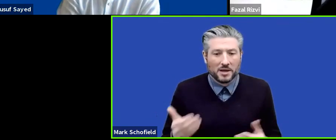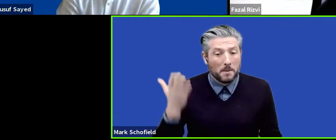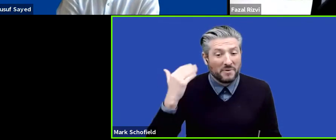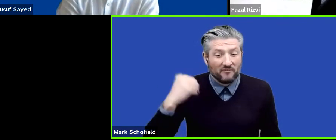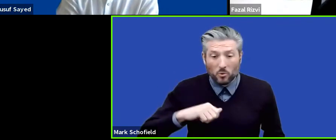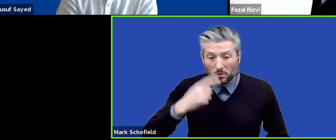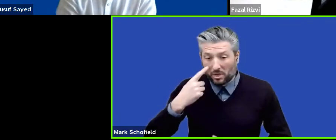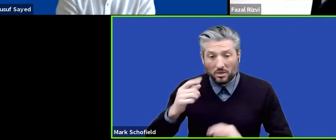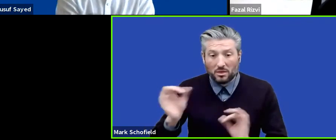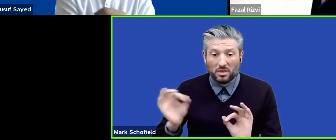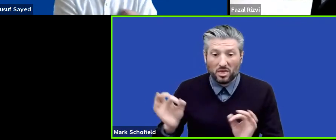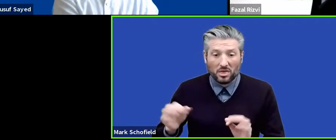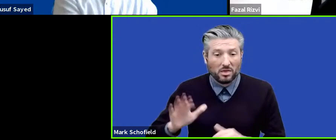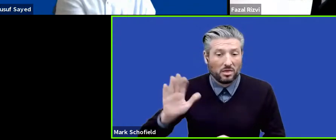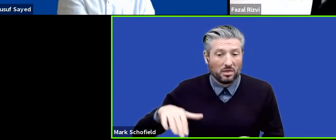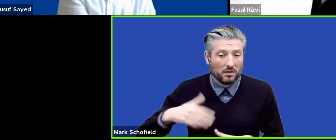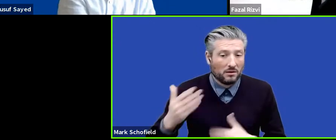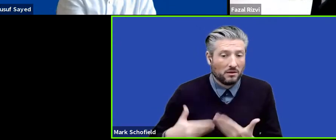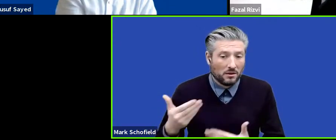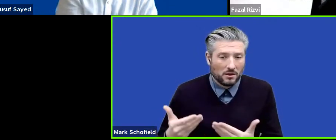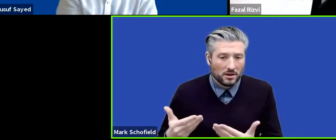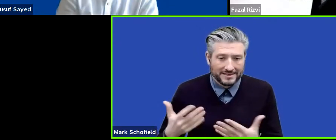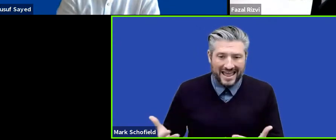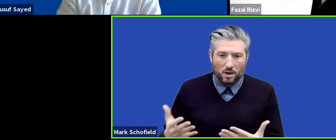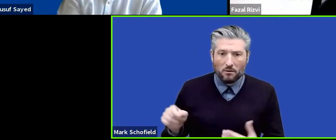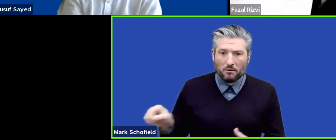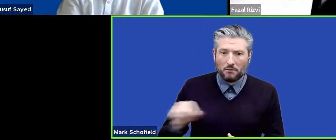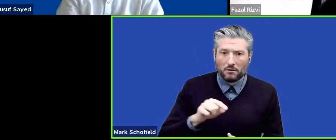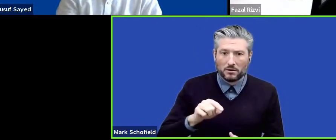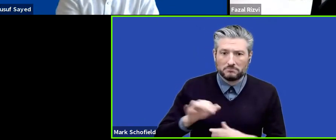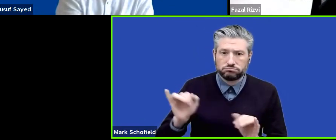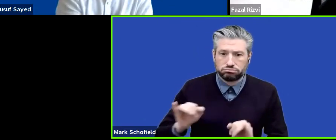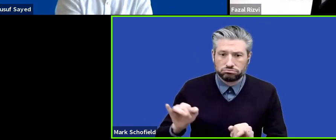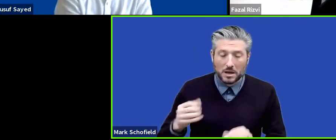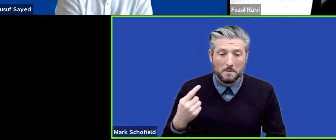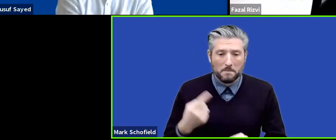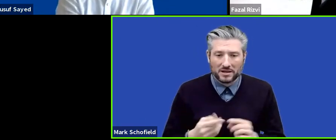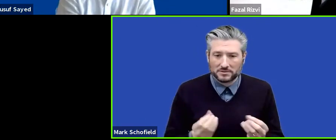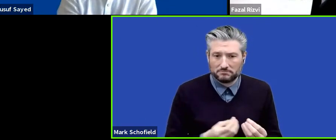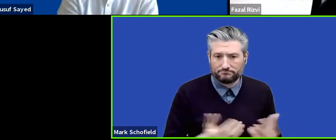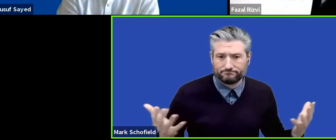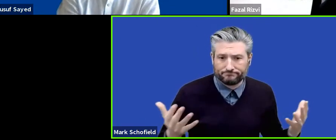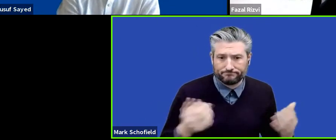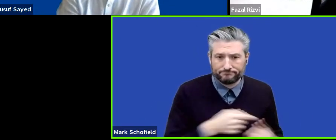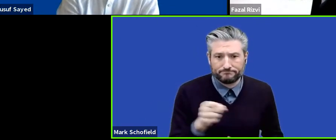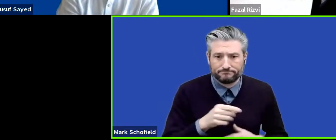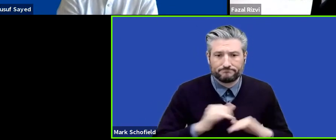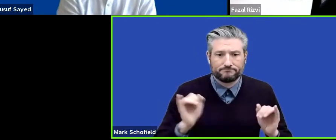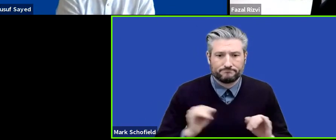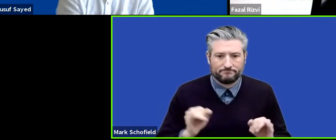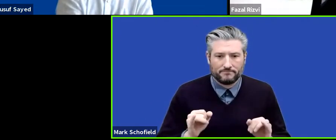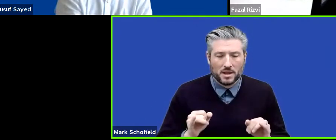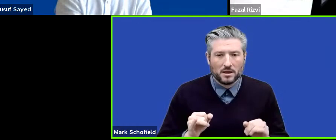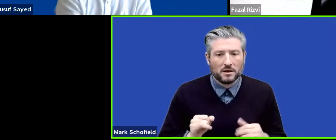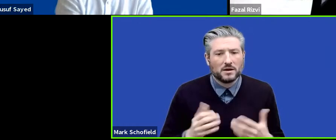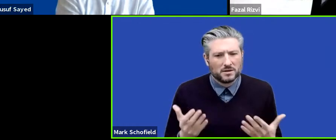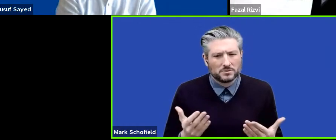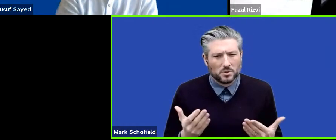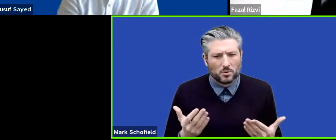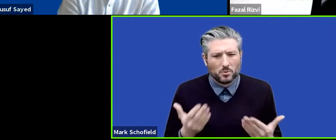of all. And in that sense, it's prompted policy elites whose children also get impacted by education to